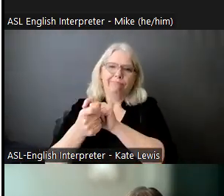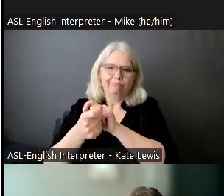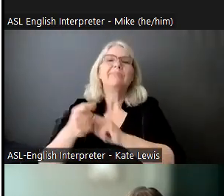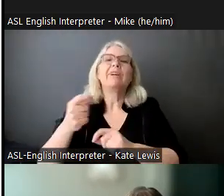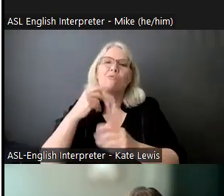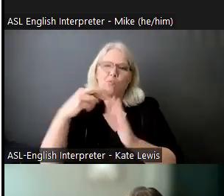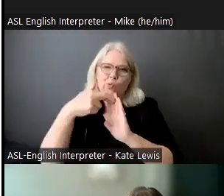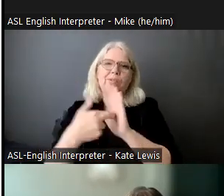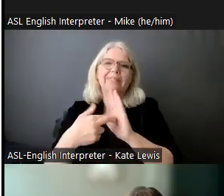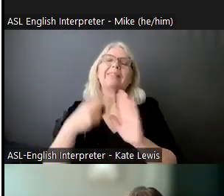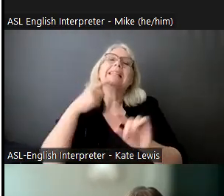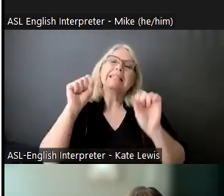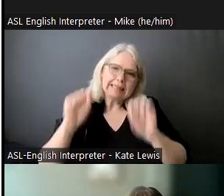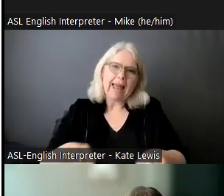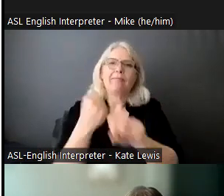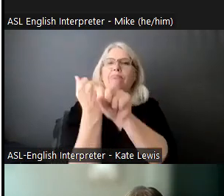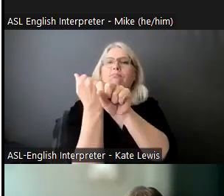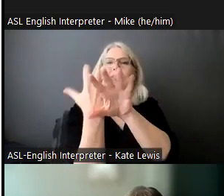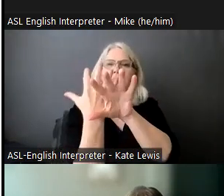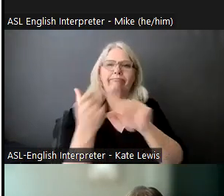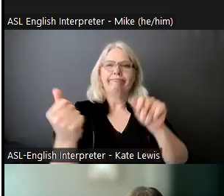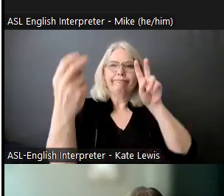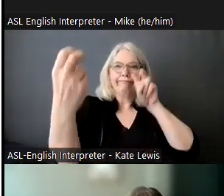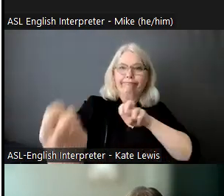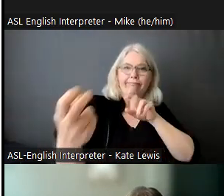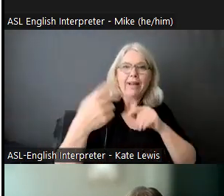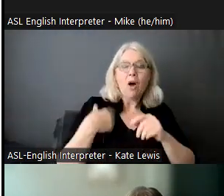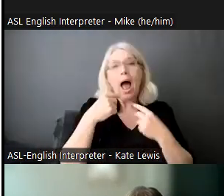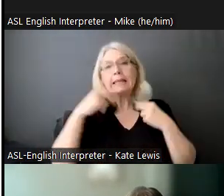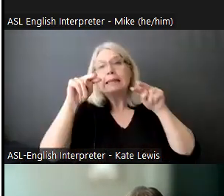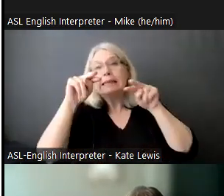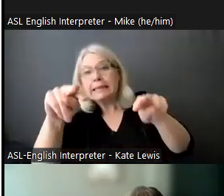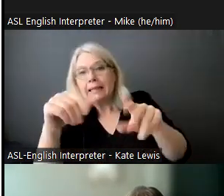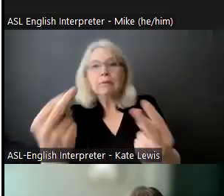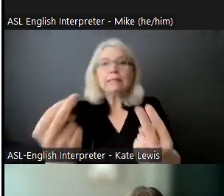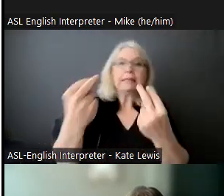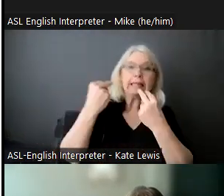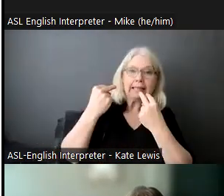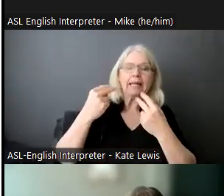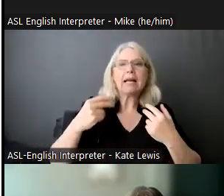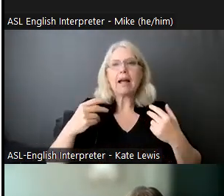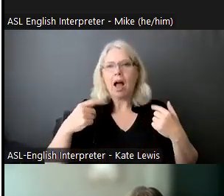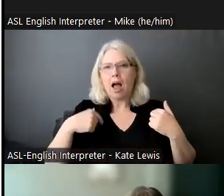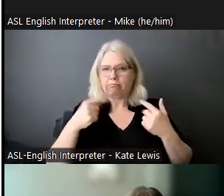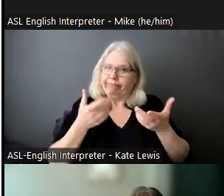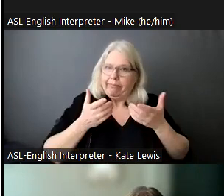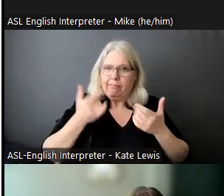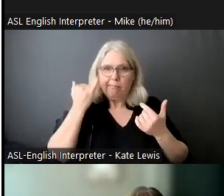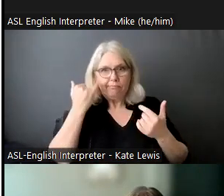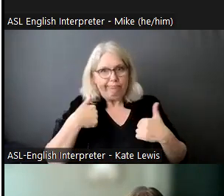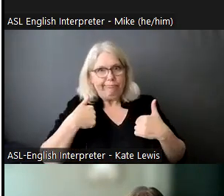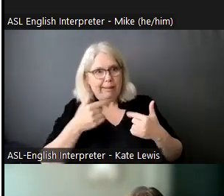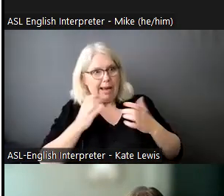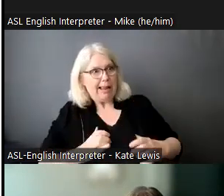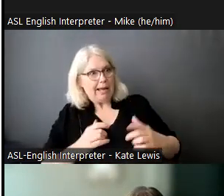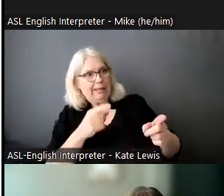technology. So very similar to what we're doing today. You can see me, you can hear me. If I can see my client and hear my client,